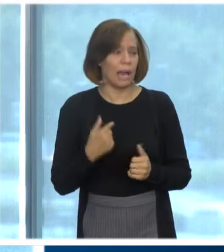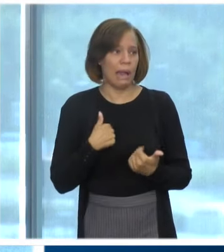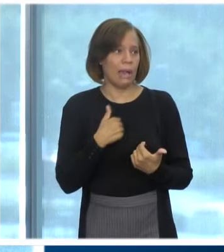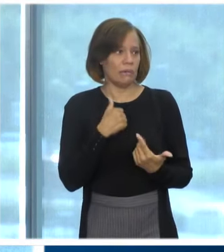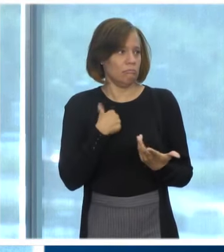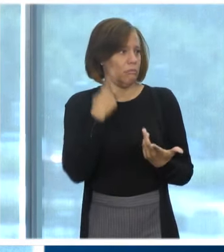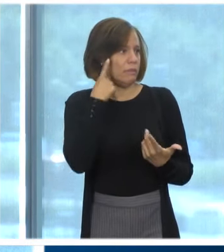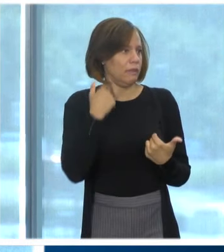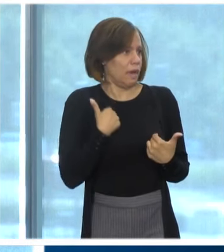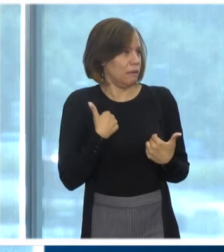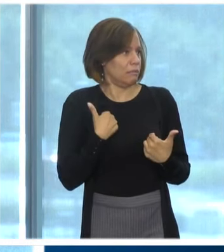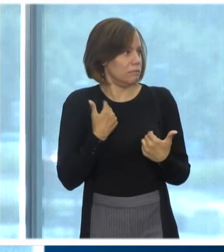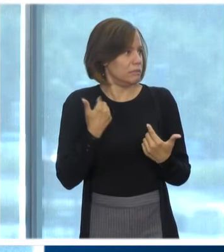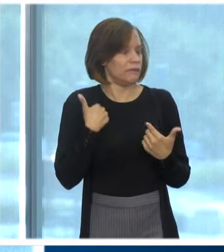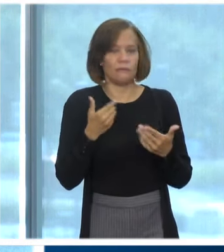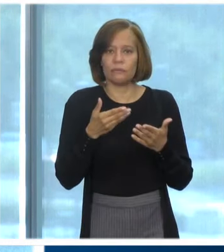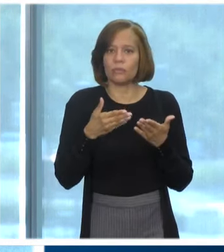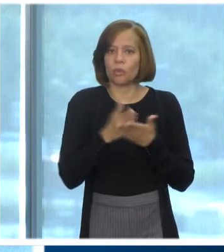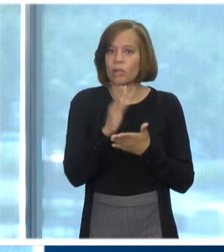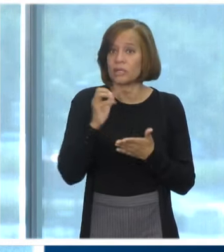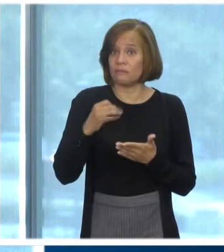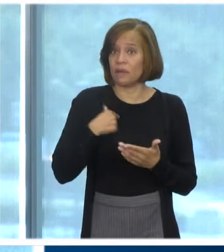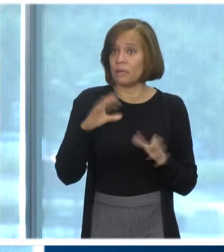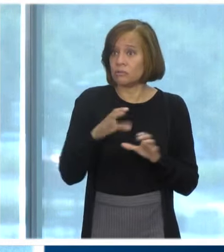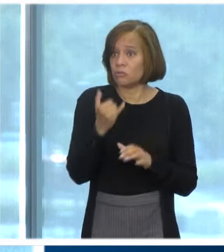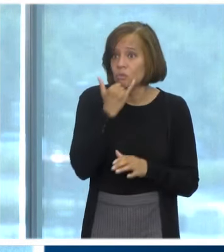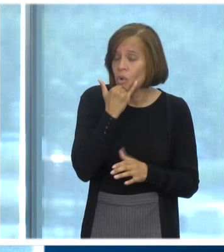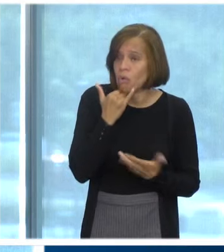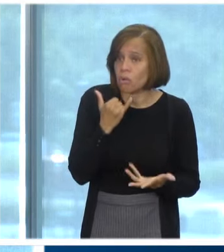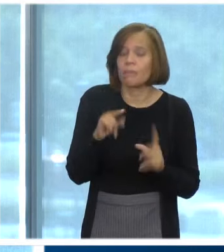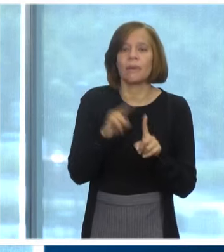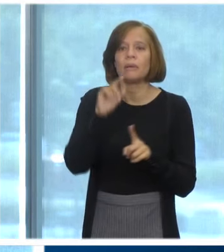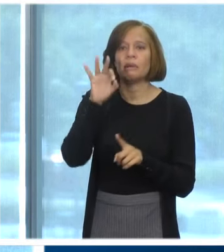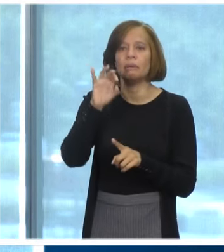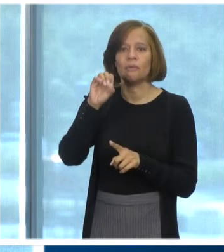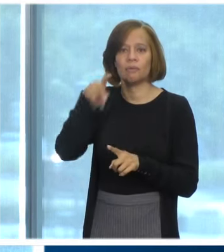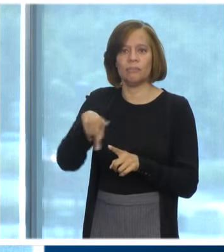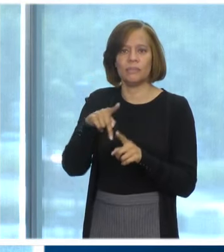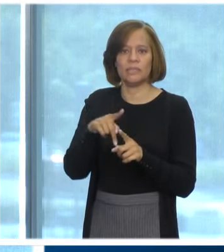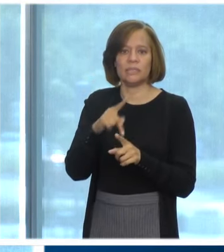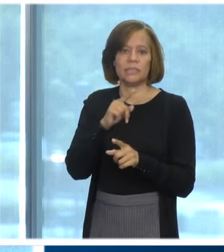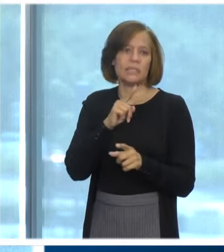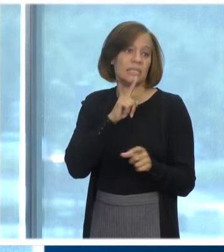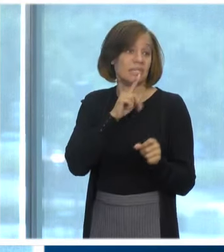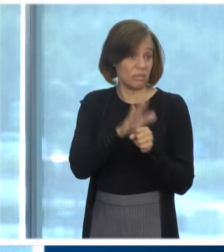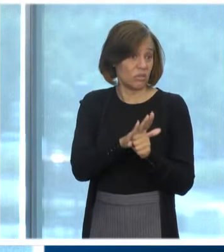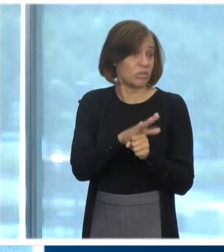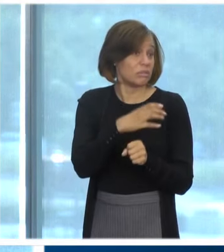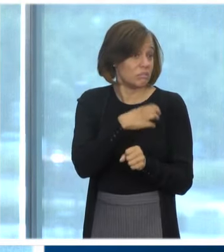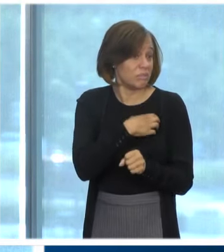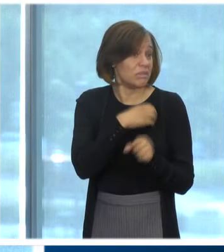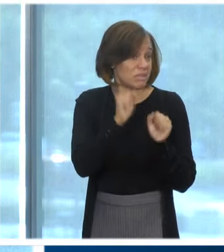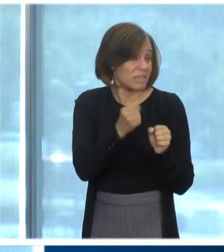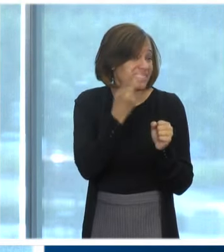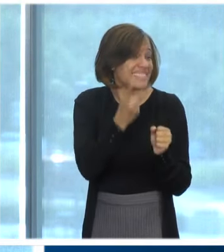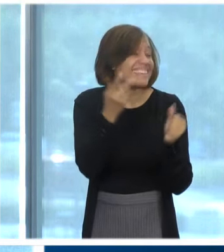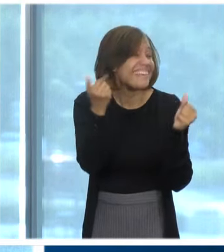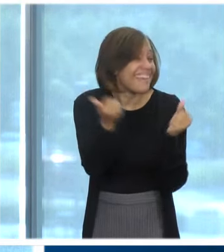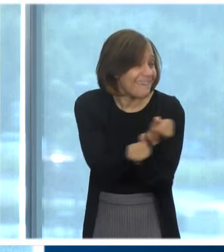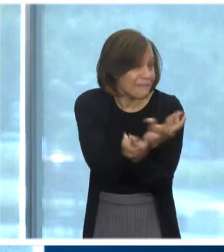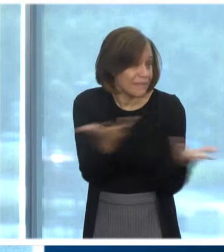were interviewed related to my own misconduct, but the FOP's contract guarantees that right to the individual officers who